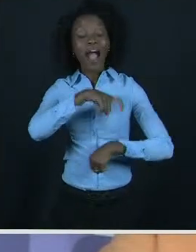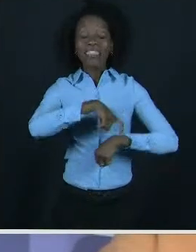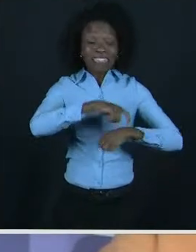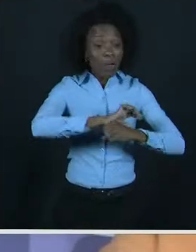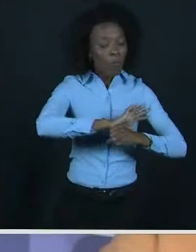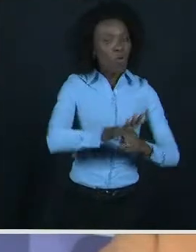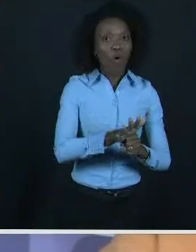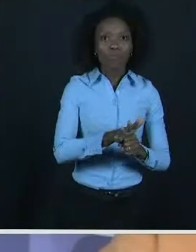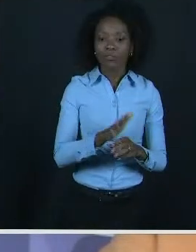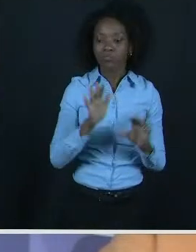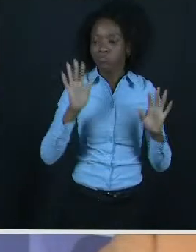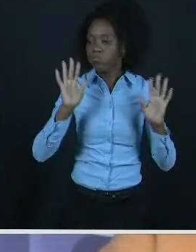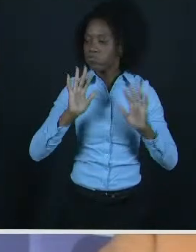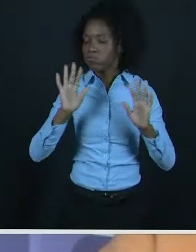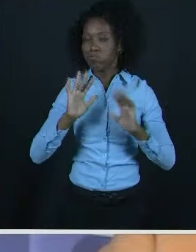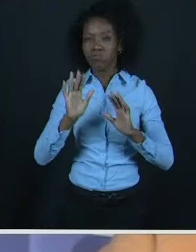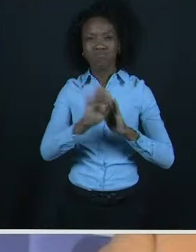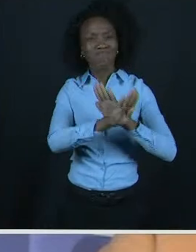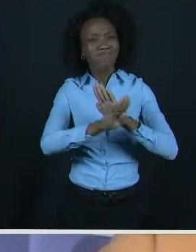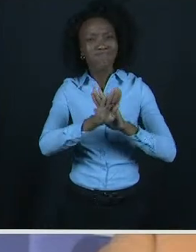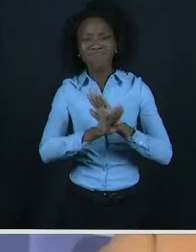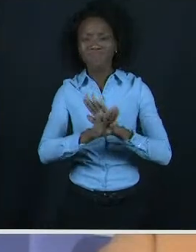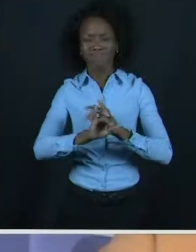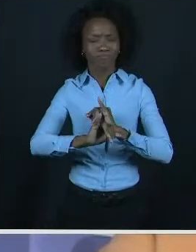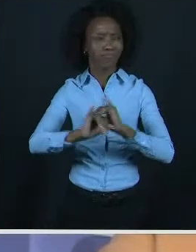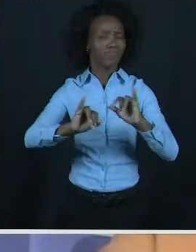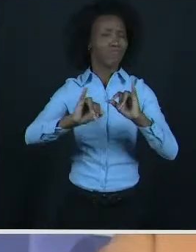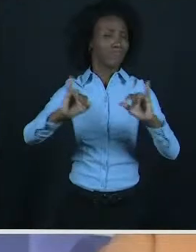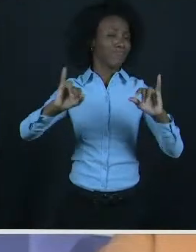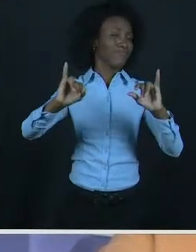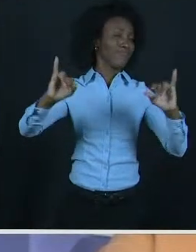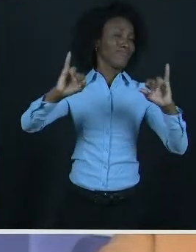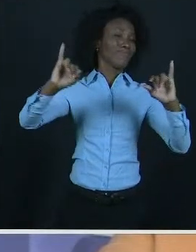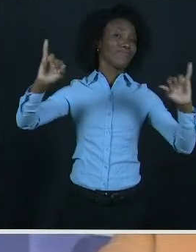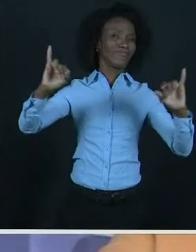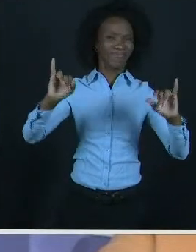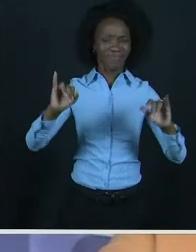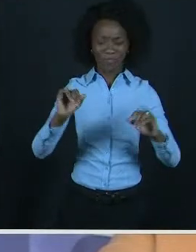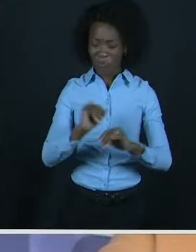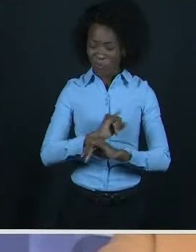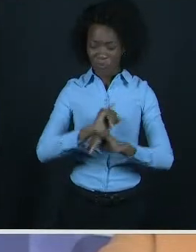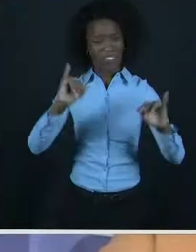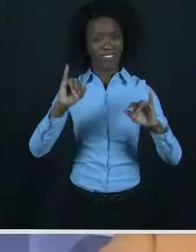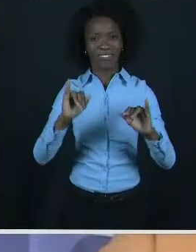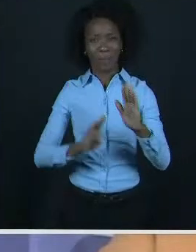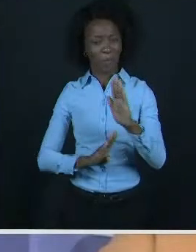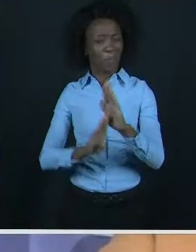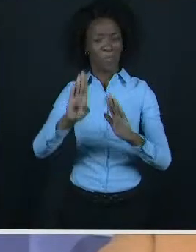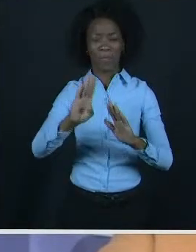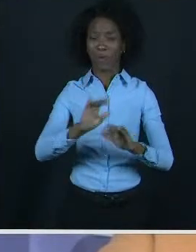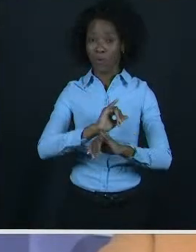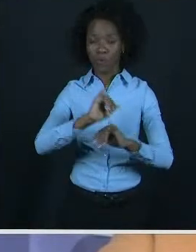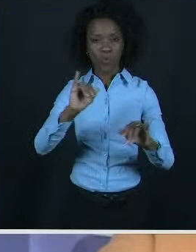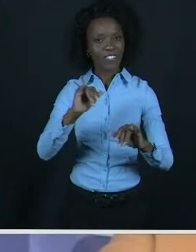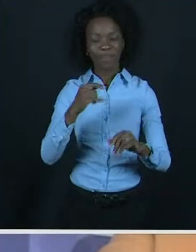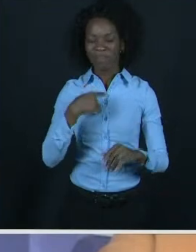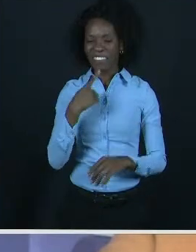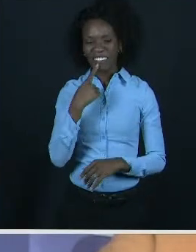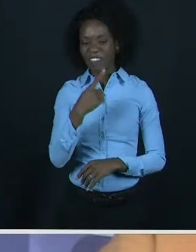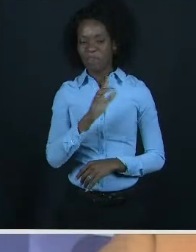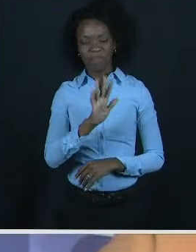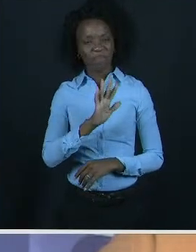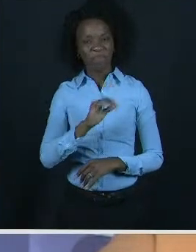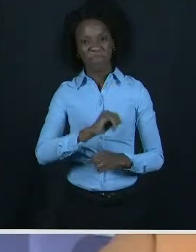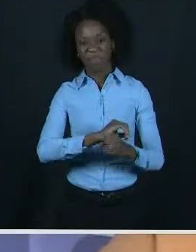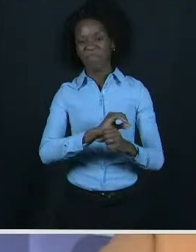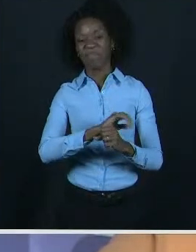head in a most ugly way, and I dubbed it the second pandemic. And